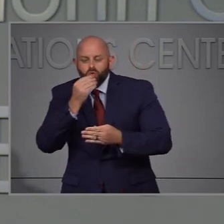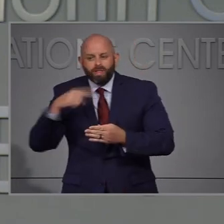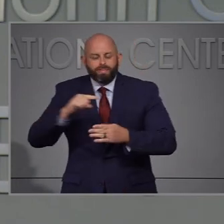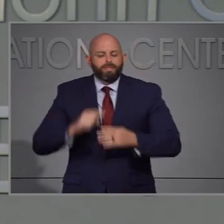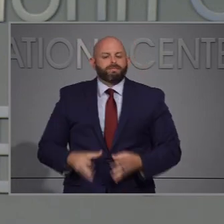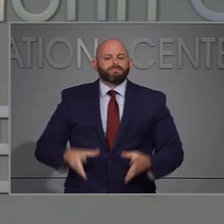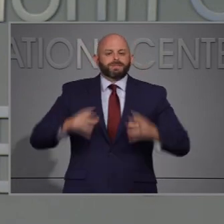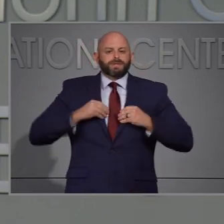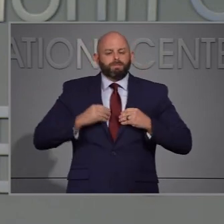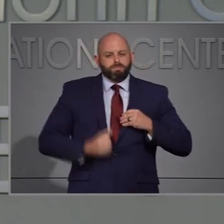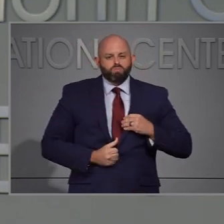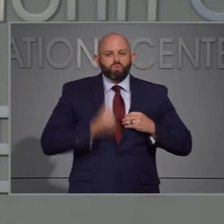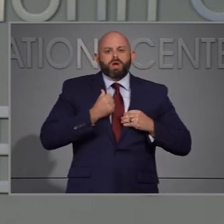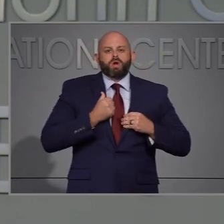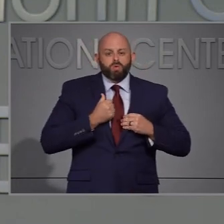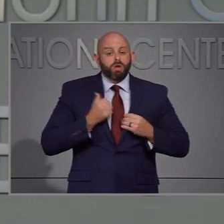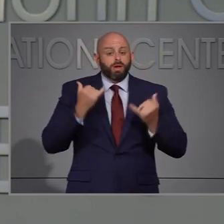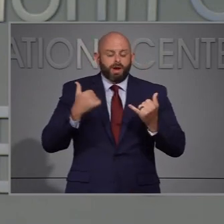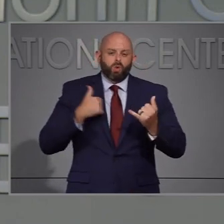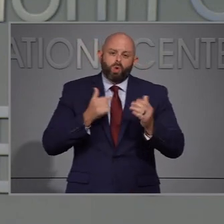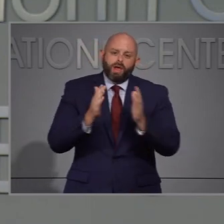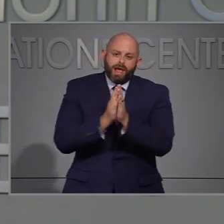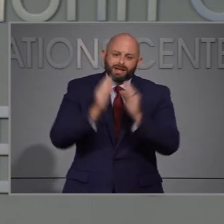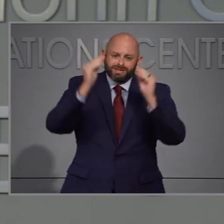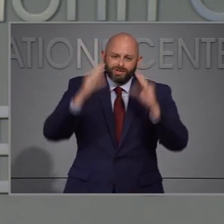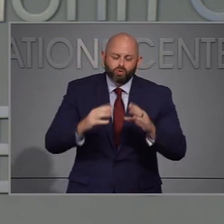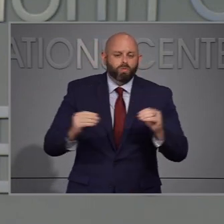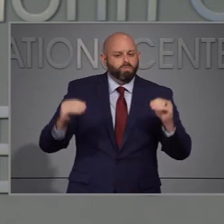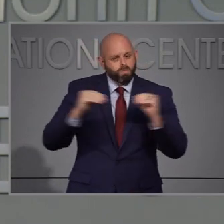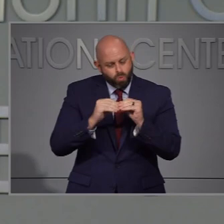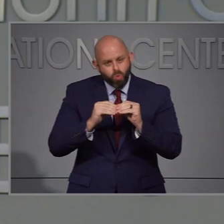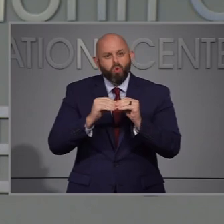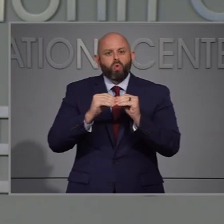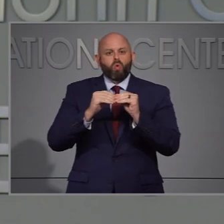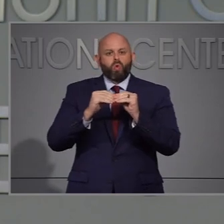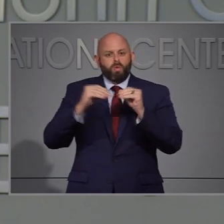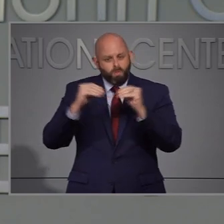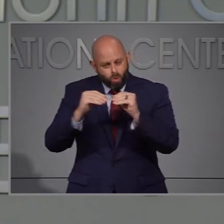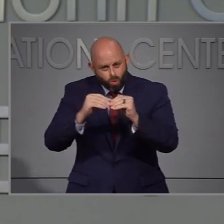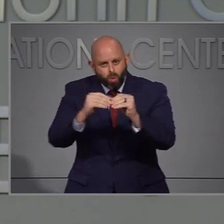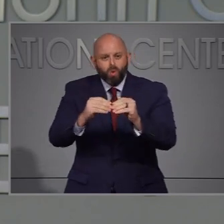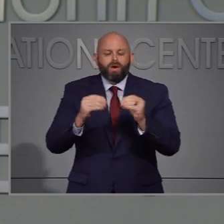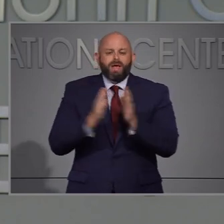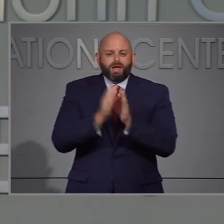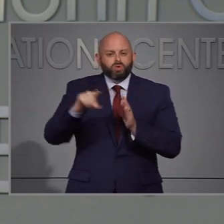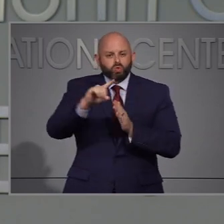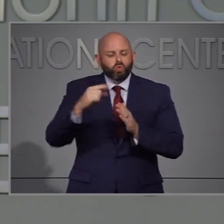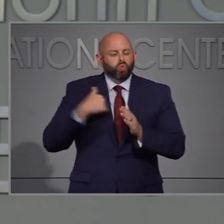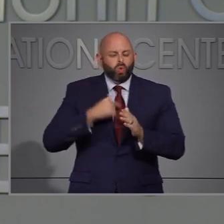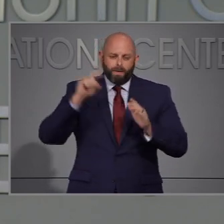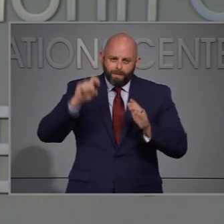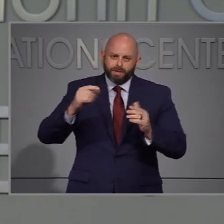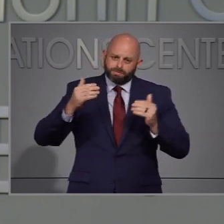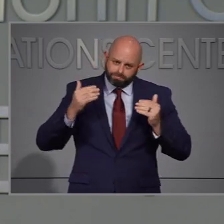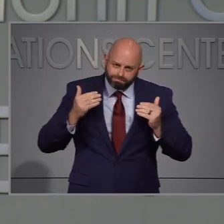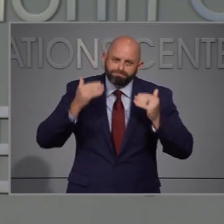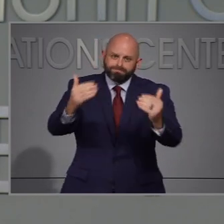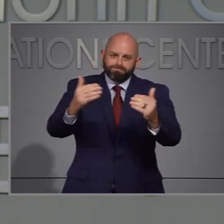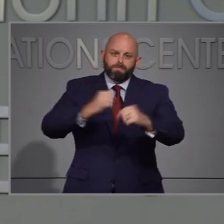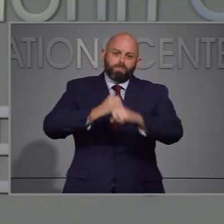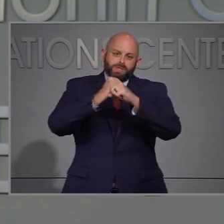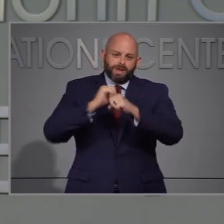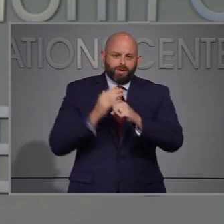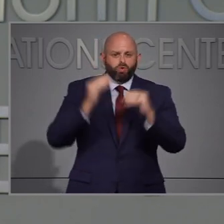to rise even higher and dig even deeper. So we must move ahead with the resources needed to protect